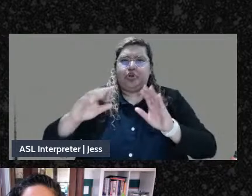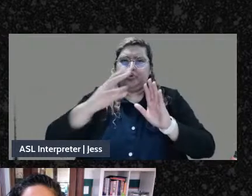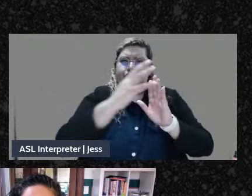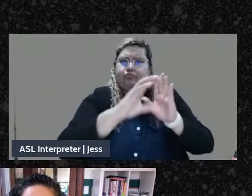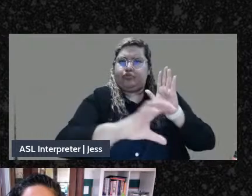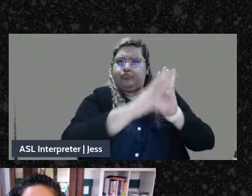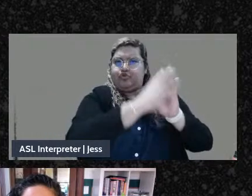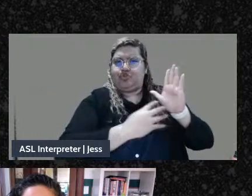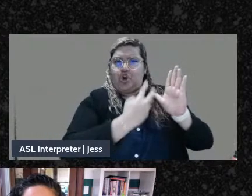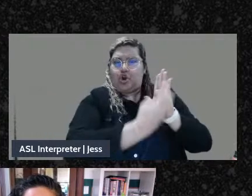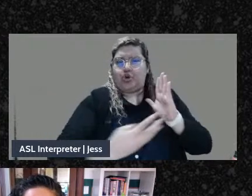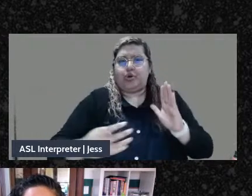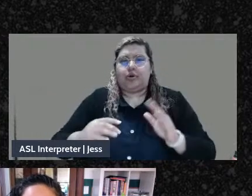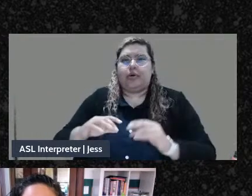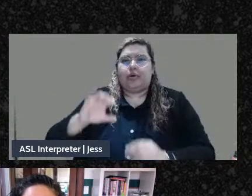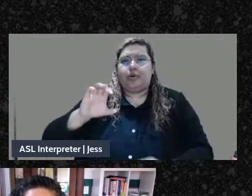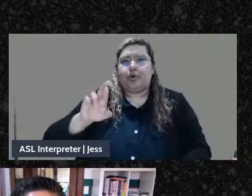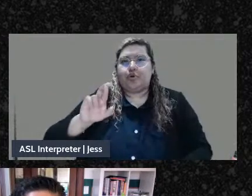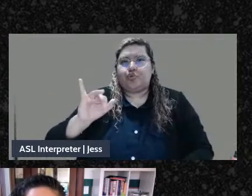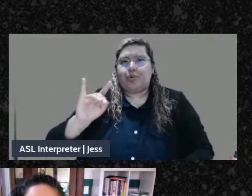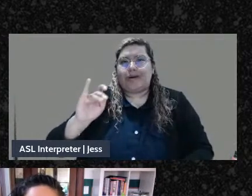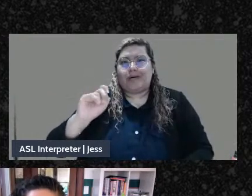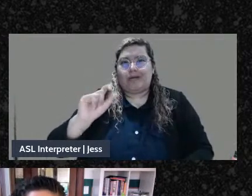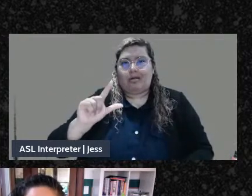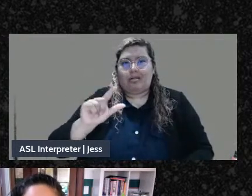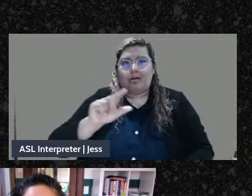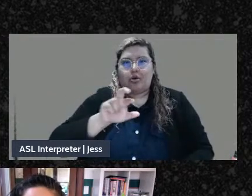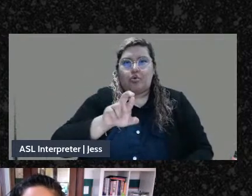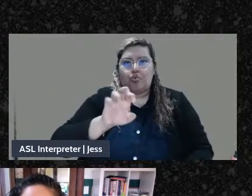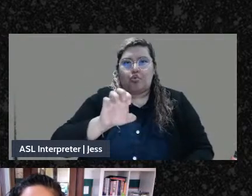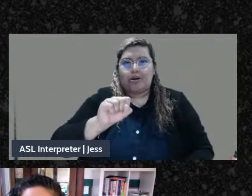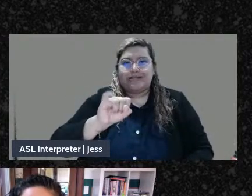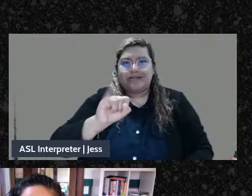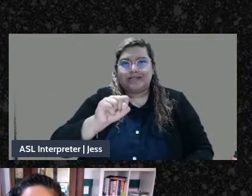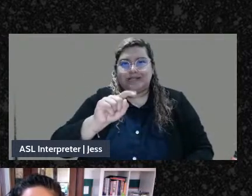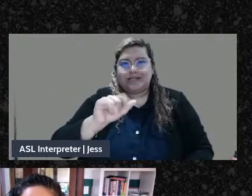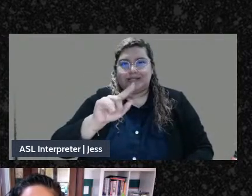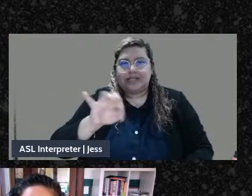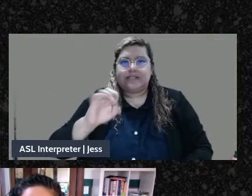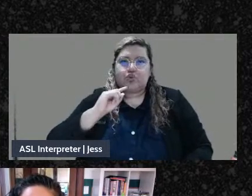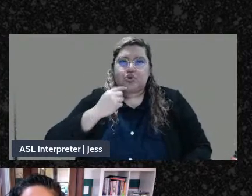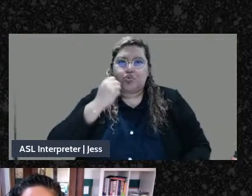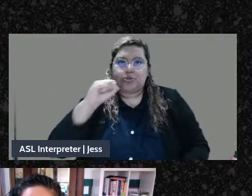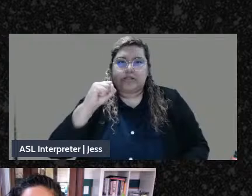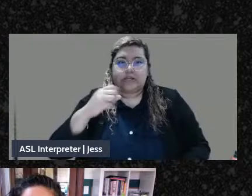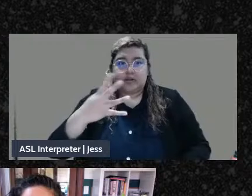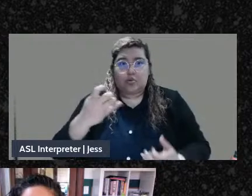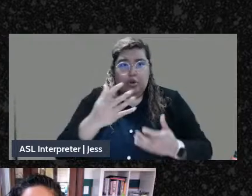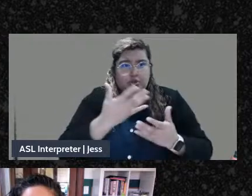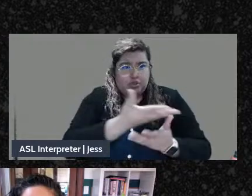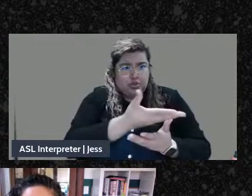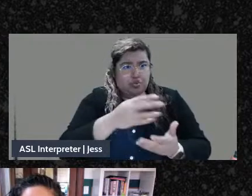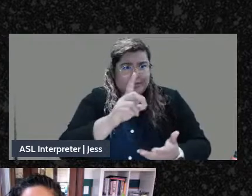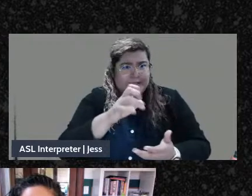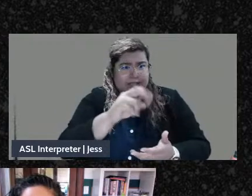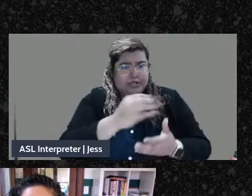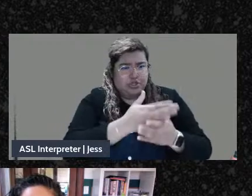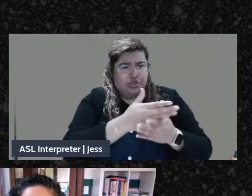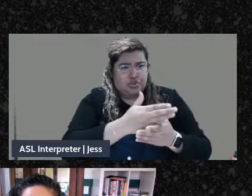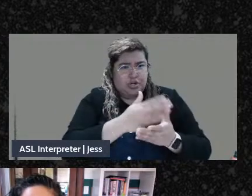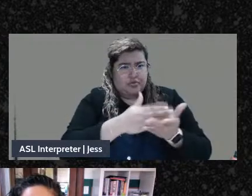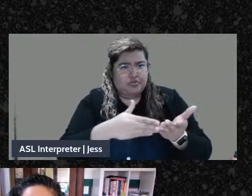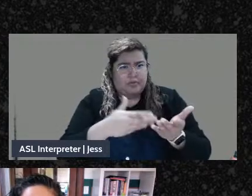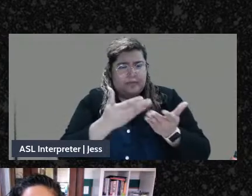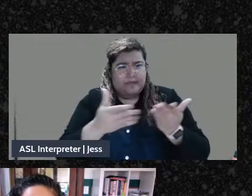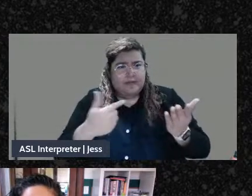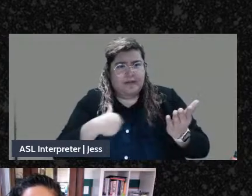that always I turn to. And I actually want you to share also as a last word, Dean, some of the things I've